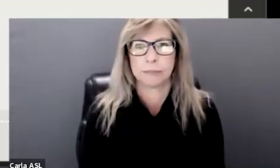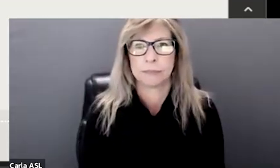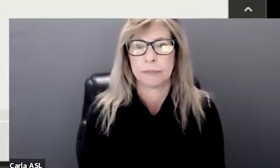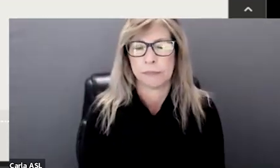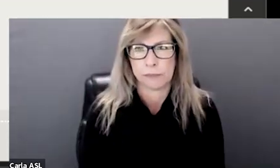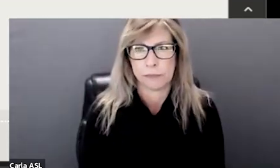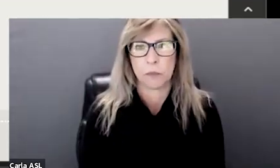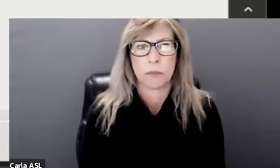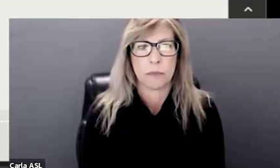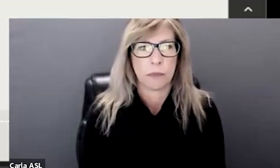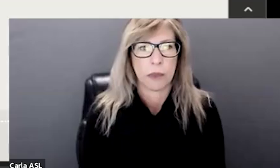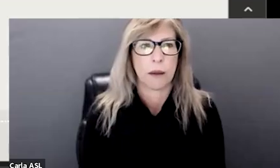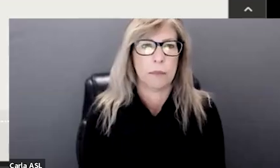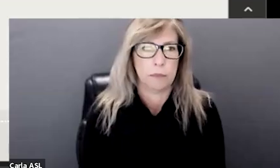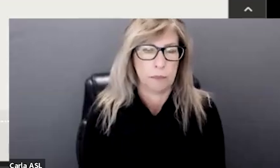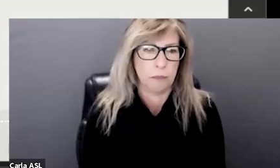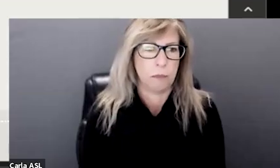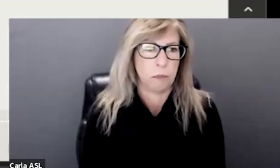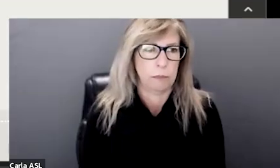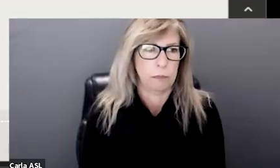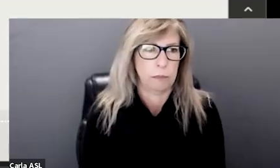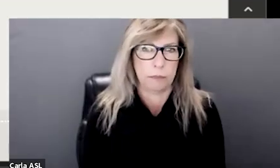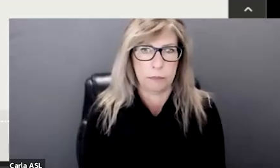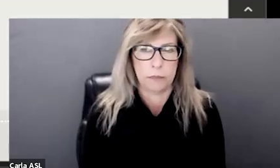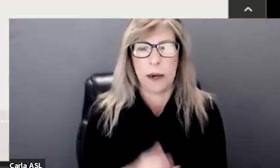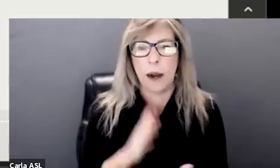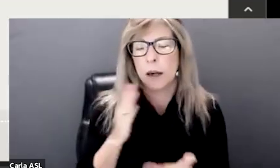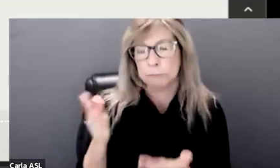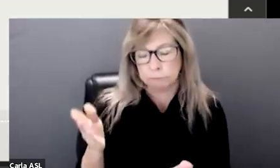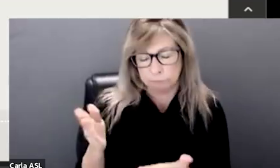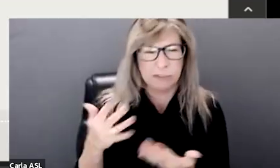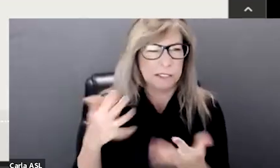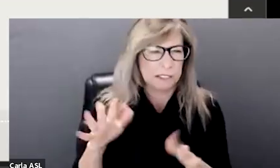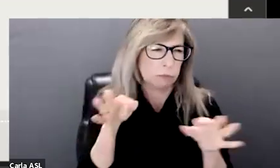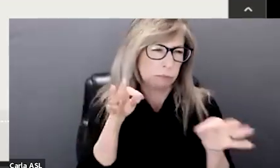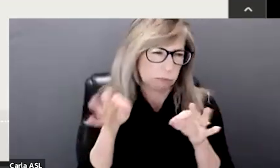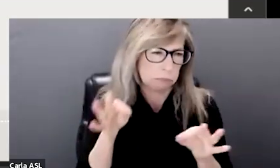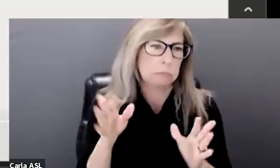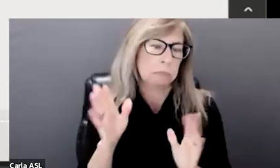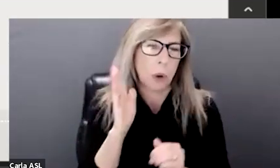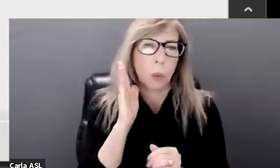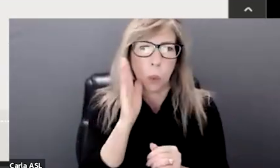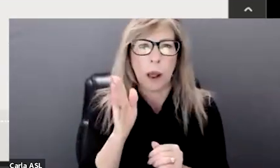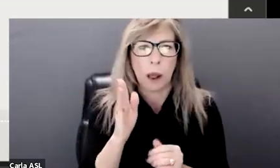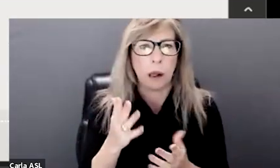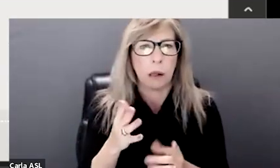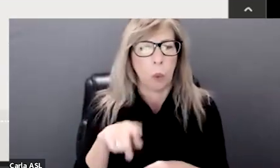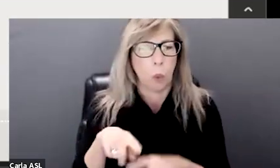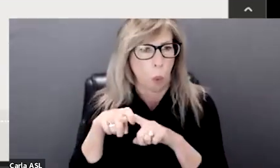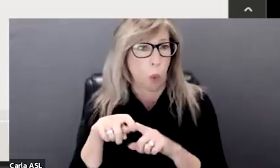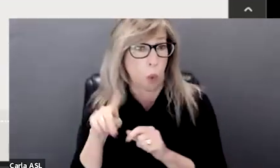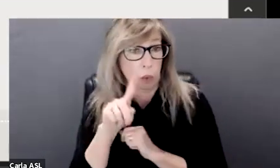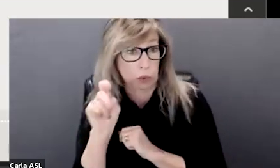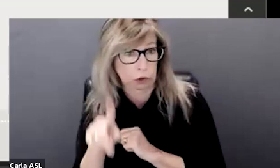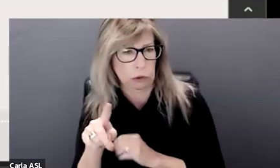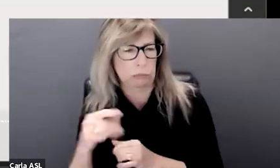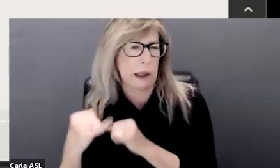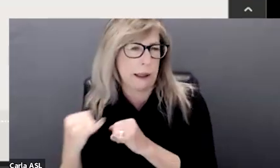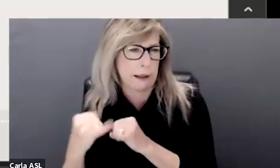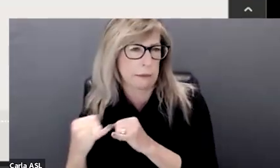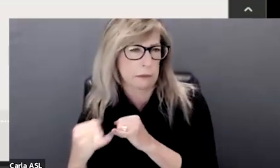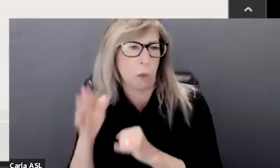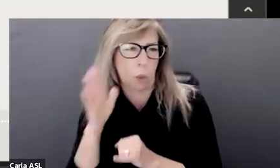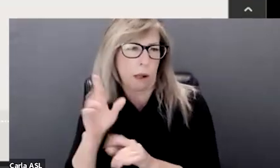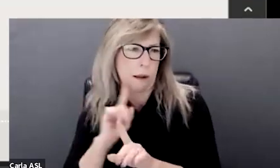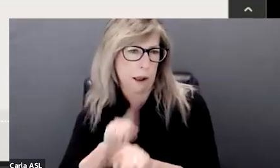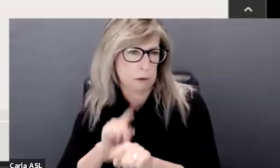So as far as Emil already explained, we'll be doing, we're going to ask for questions to be held until the end. We'll have a Q&A session